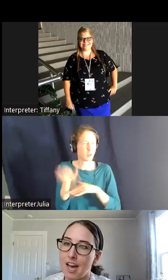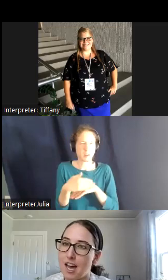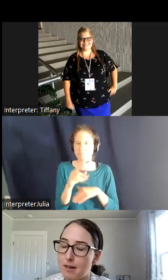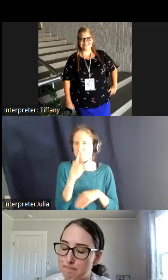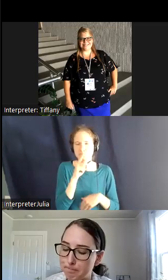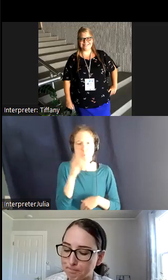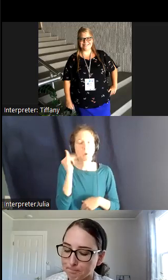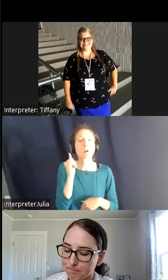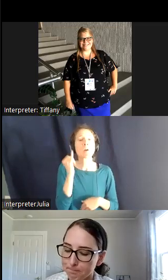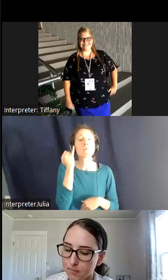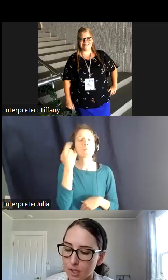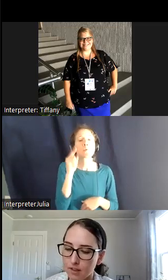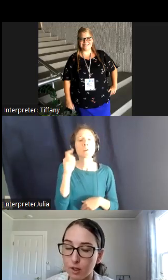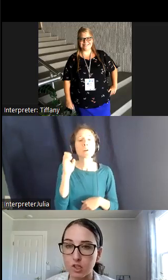providers,